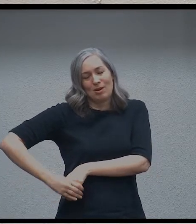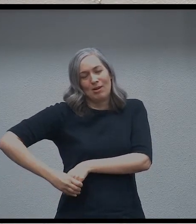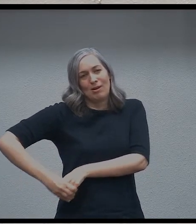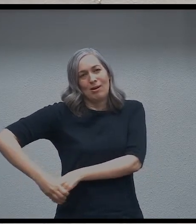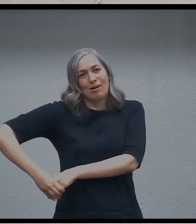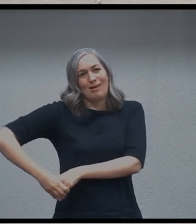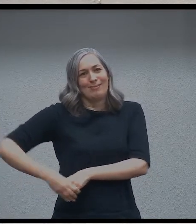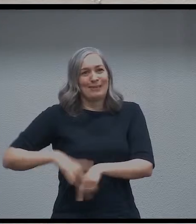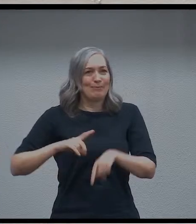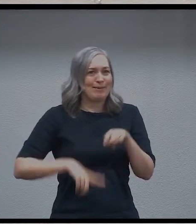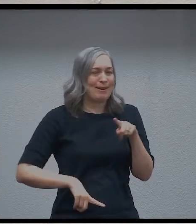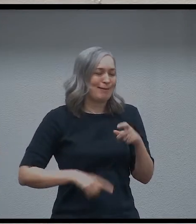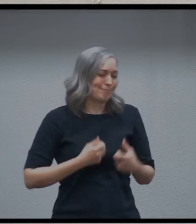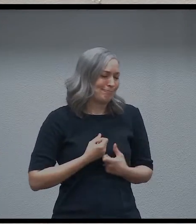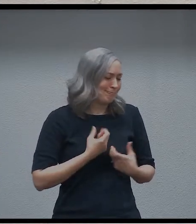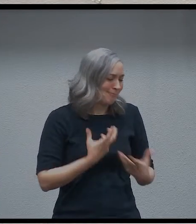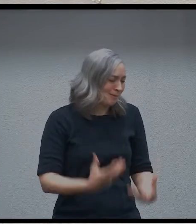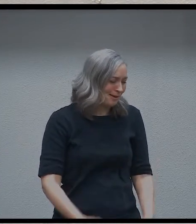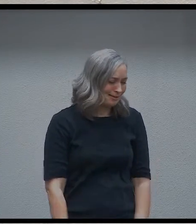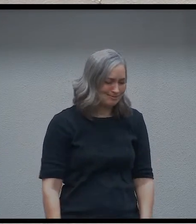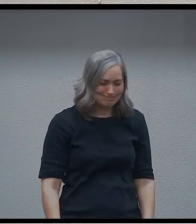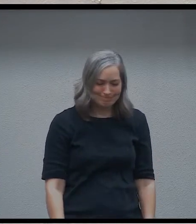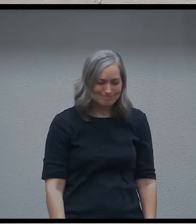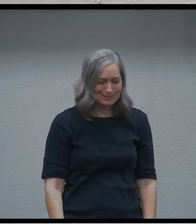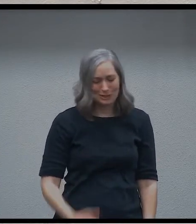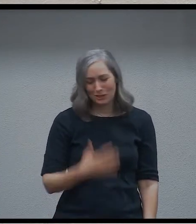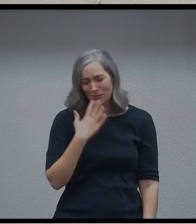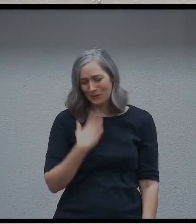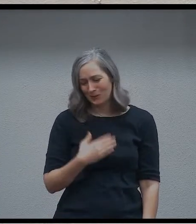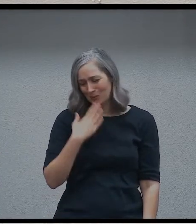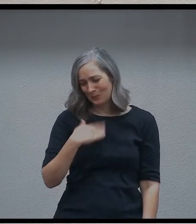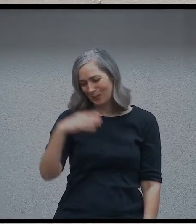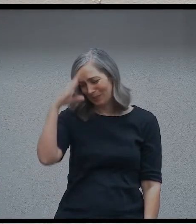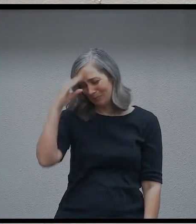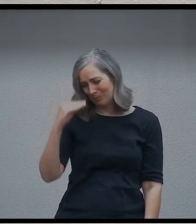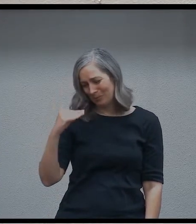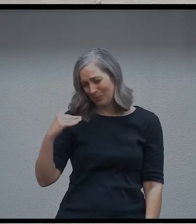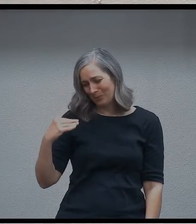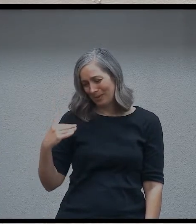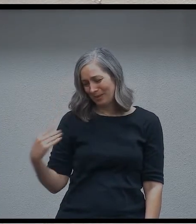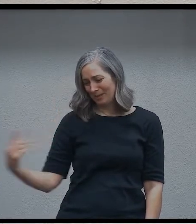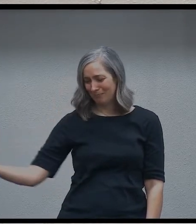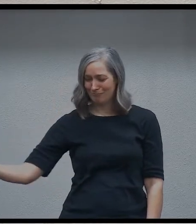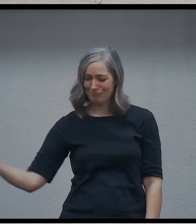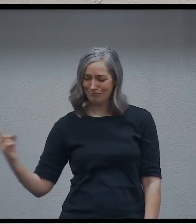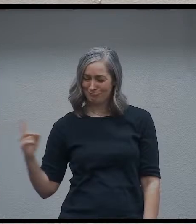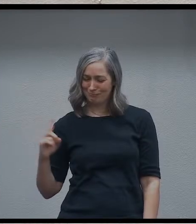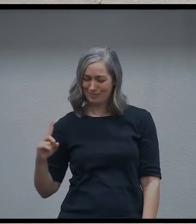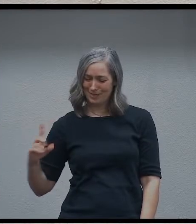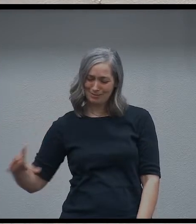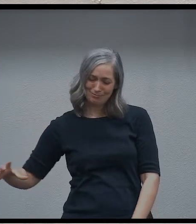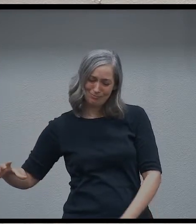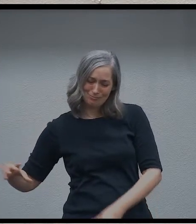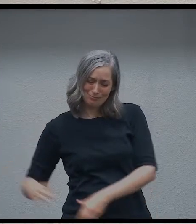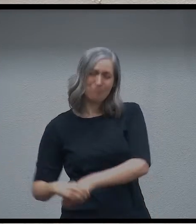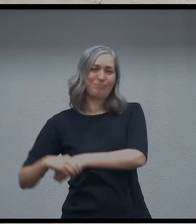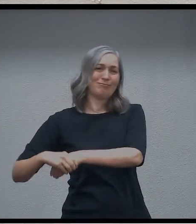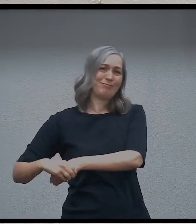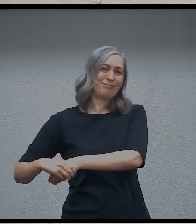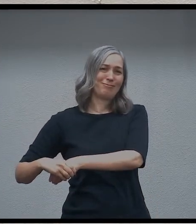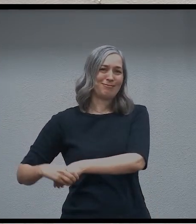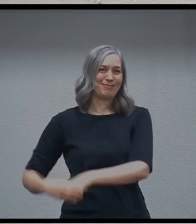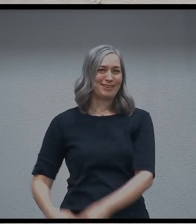I can't put it into words of just like, oh, this sweet little boy, he's come over and he's grabbed my hand.